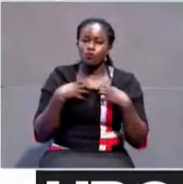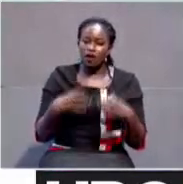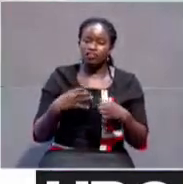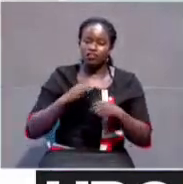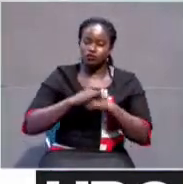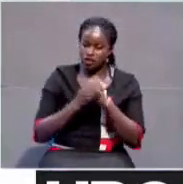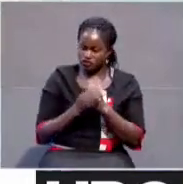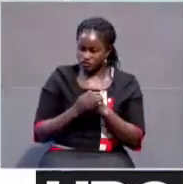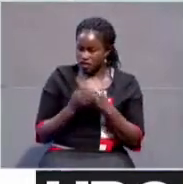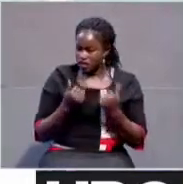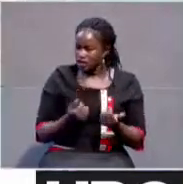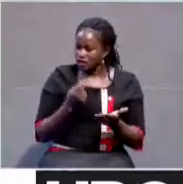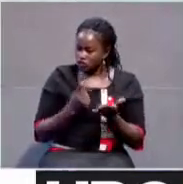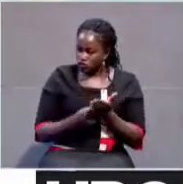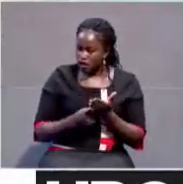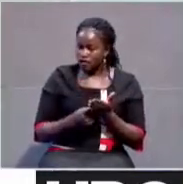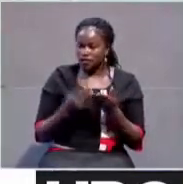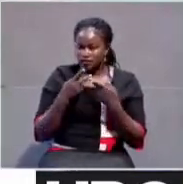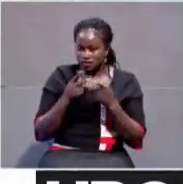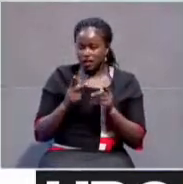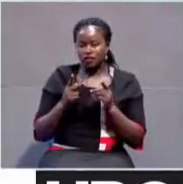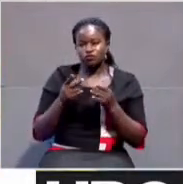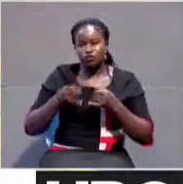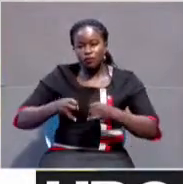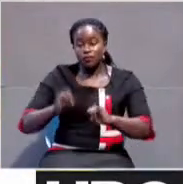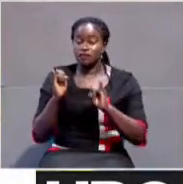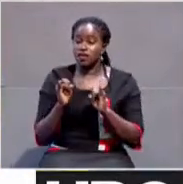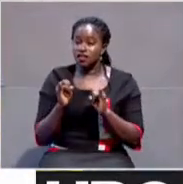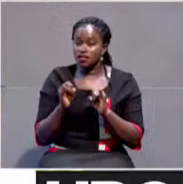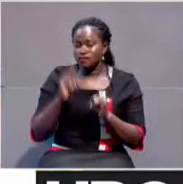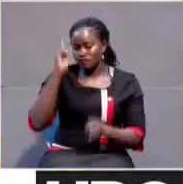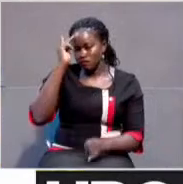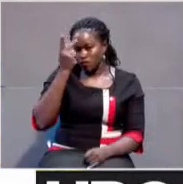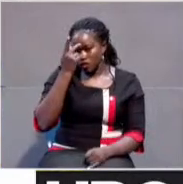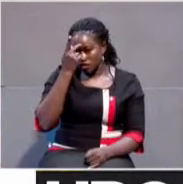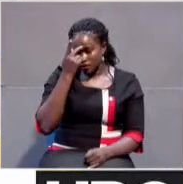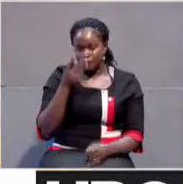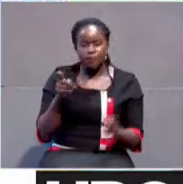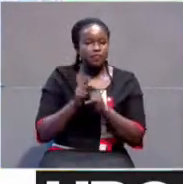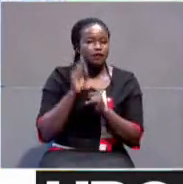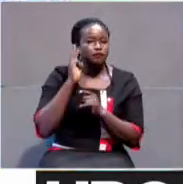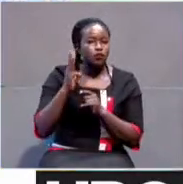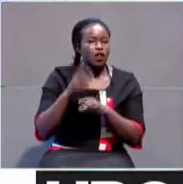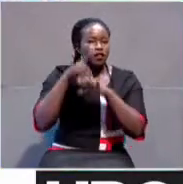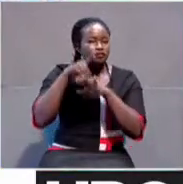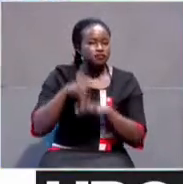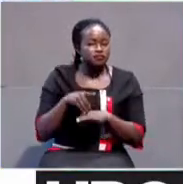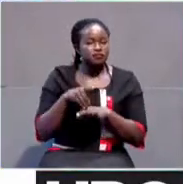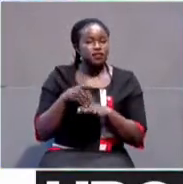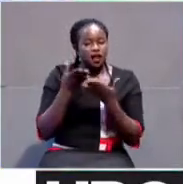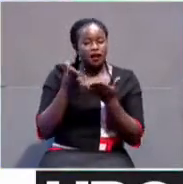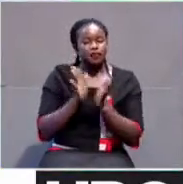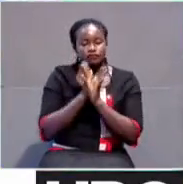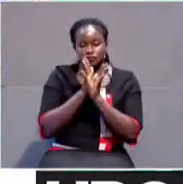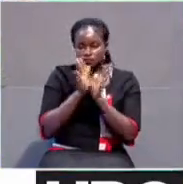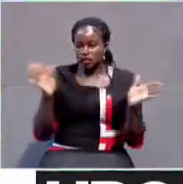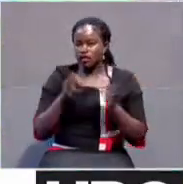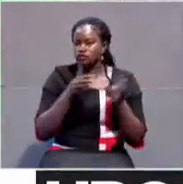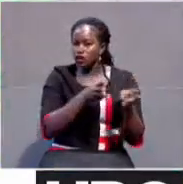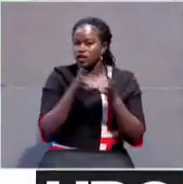creation. As the country embarks on the implementation of the policy, which will be anchored on an elaborate strategic